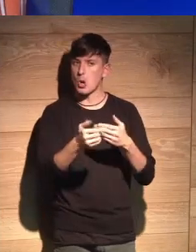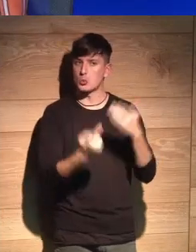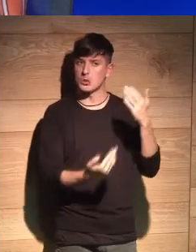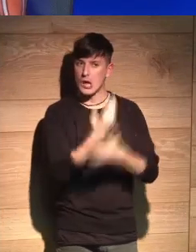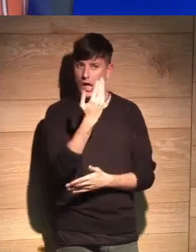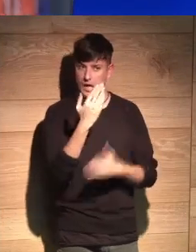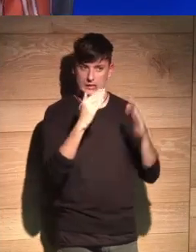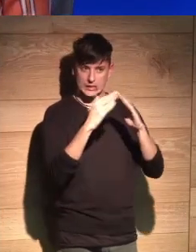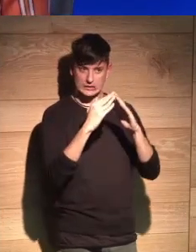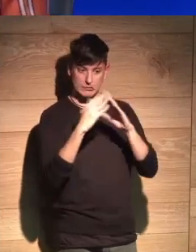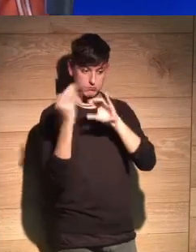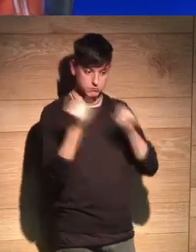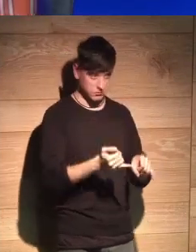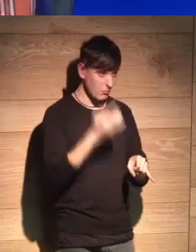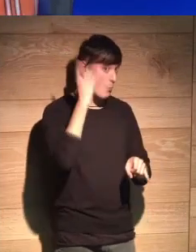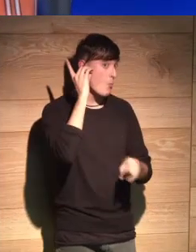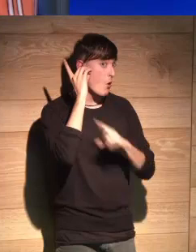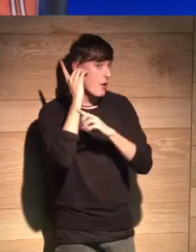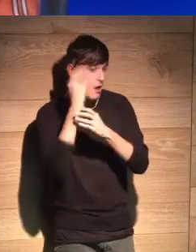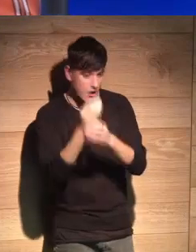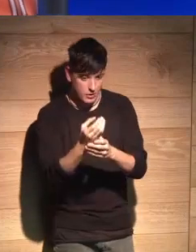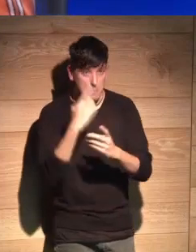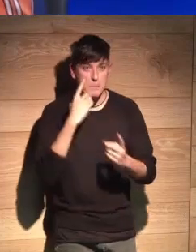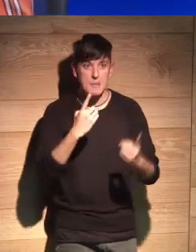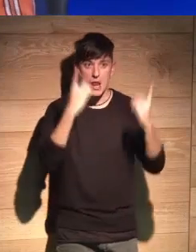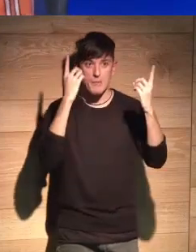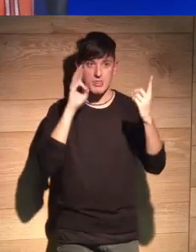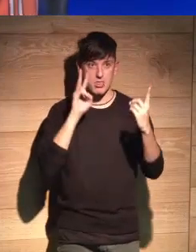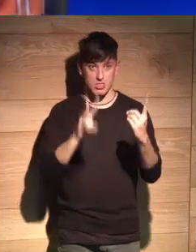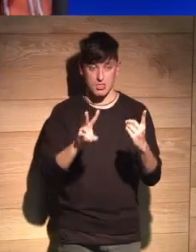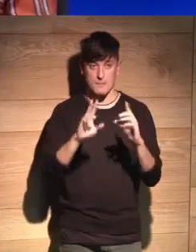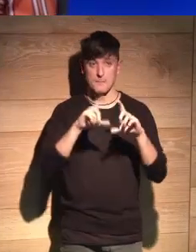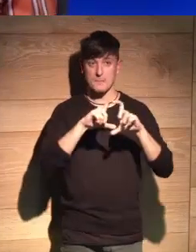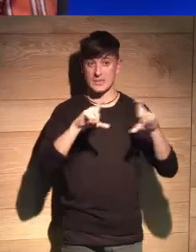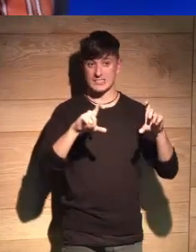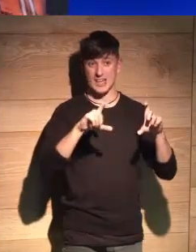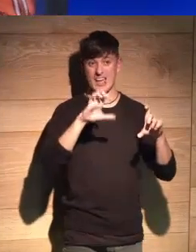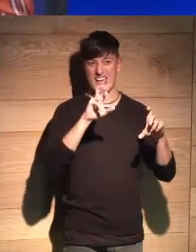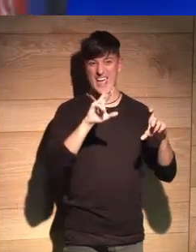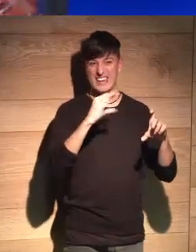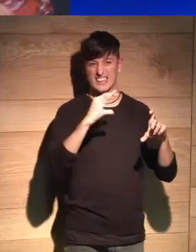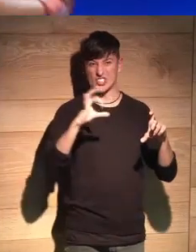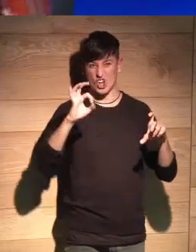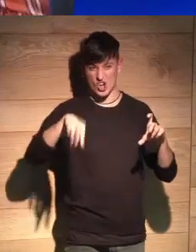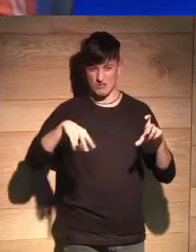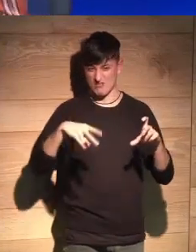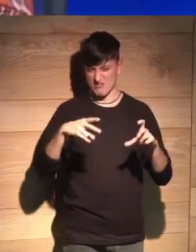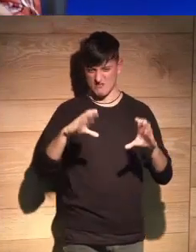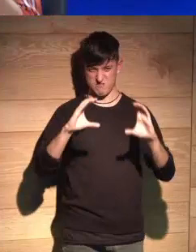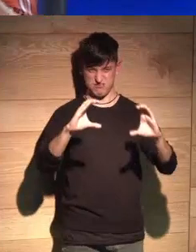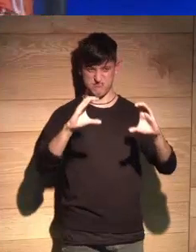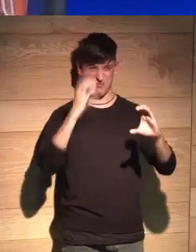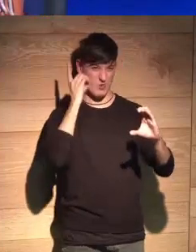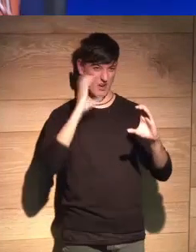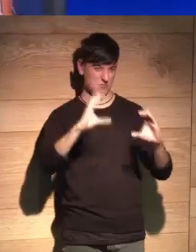day home with the first mobile phone that had been invented. It was an Ericsson phone. It was enormous. It was like